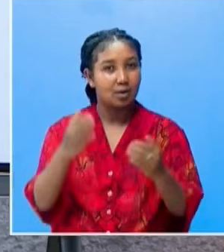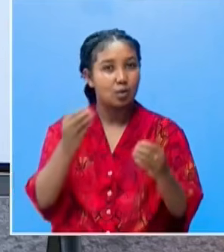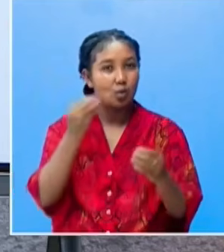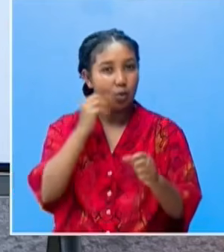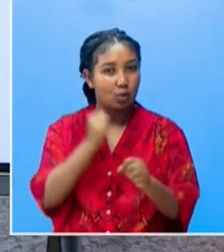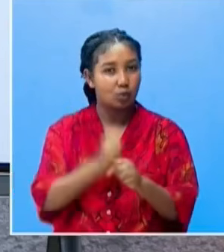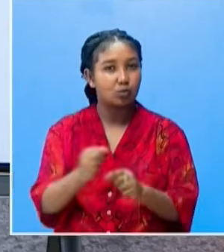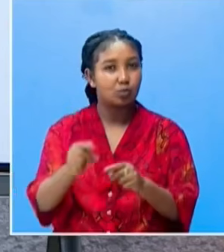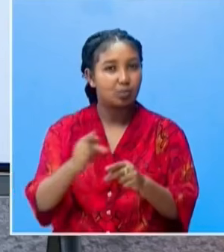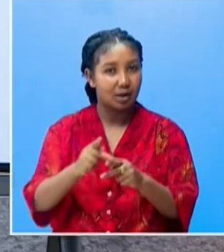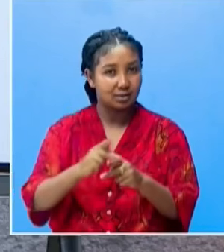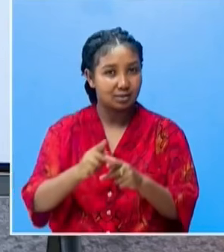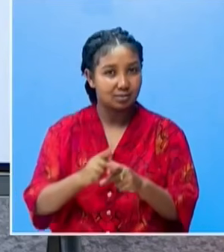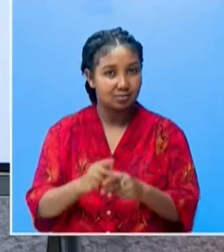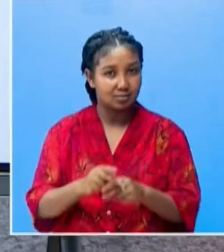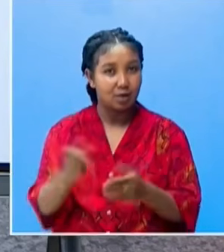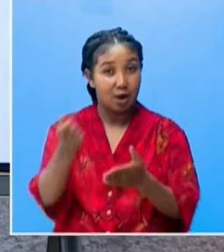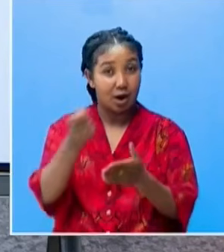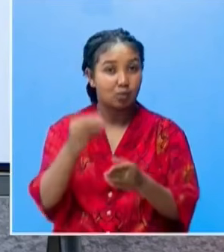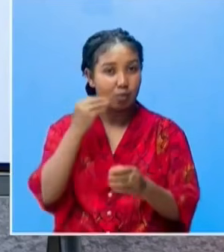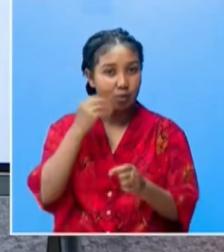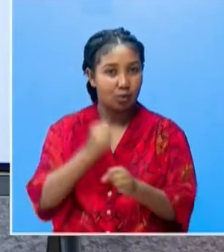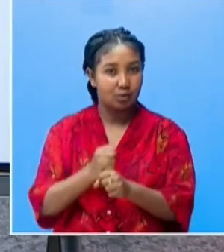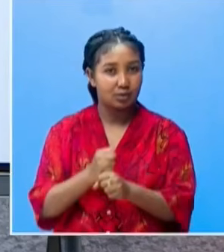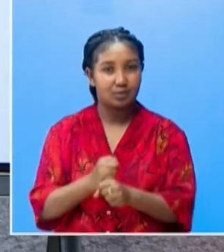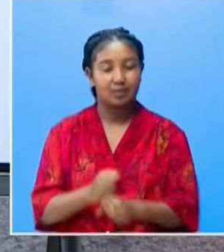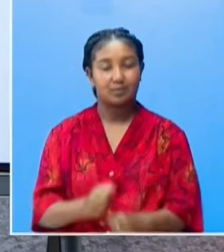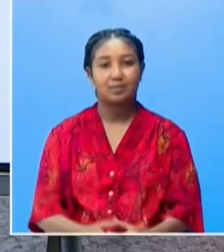to practice. Write down the homework.